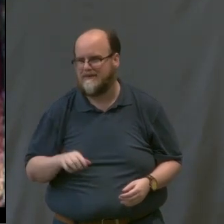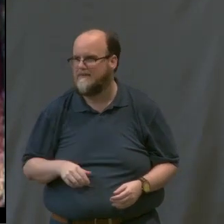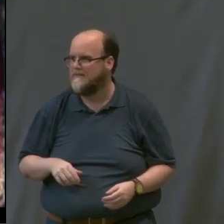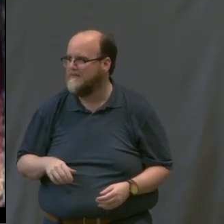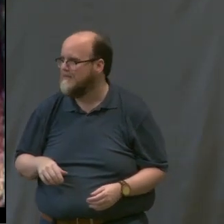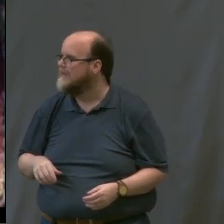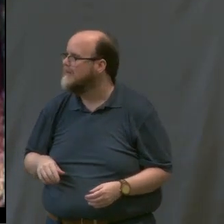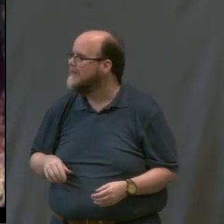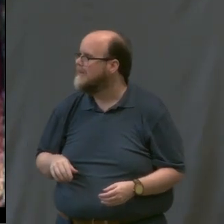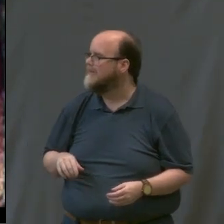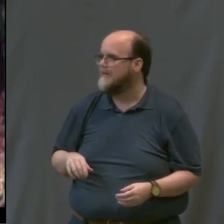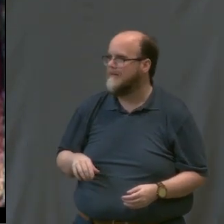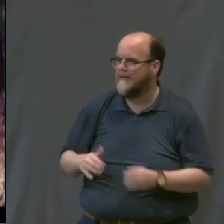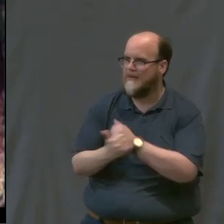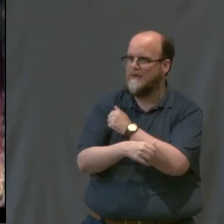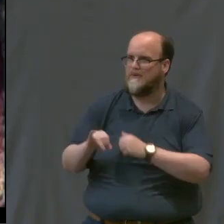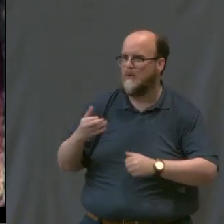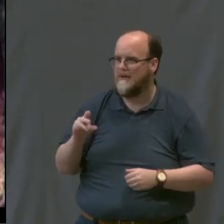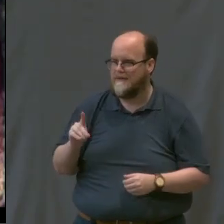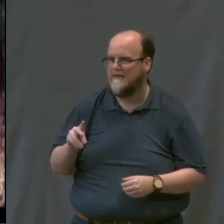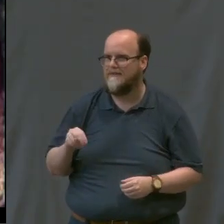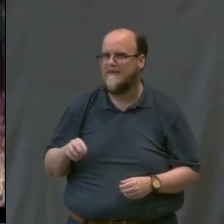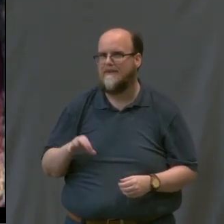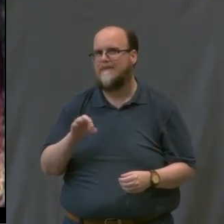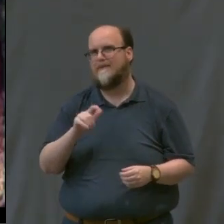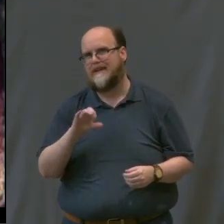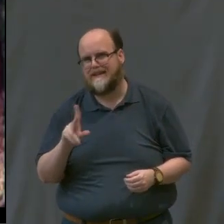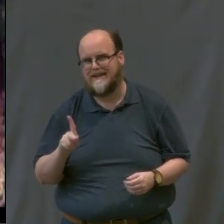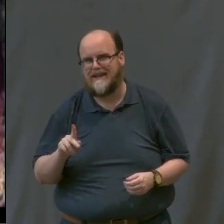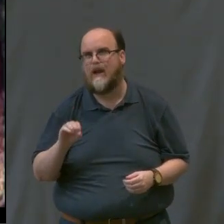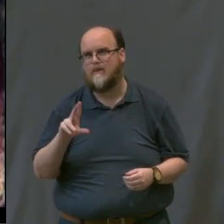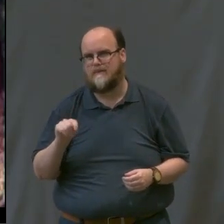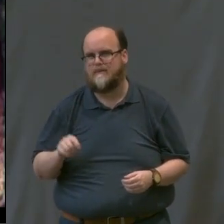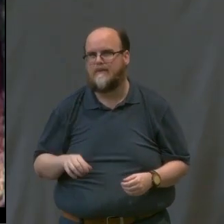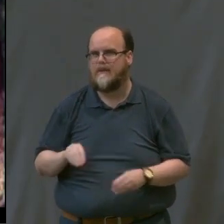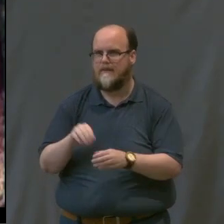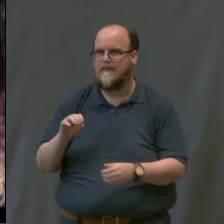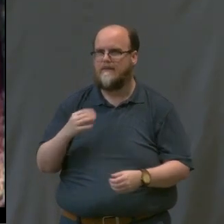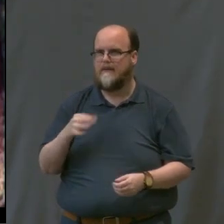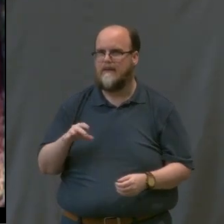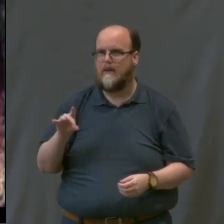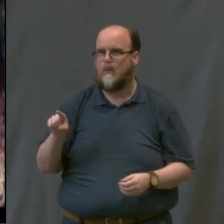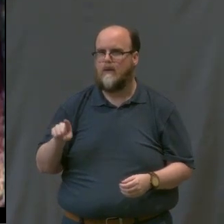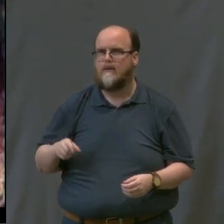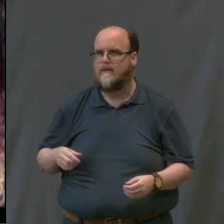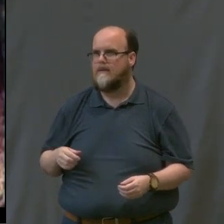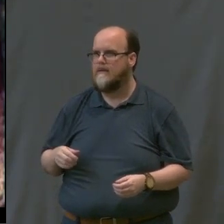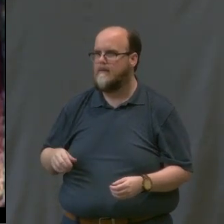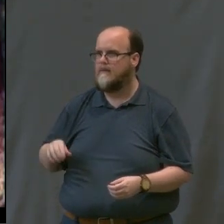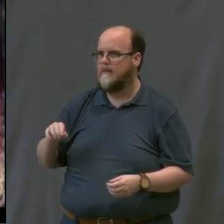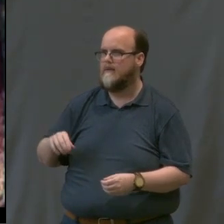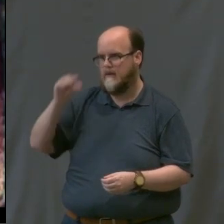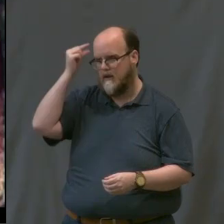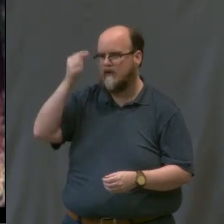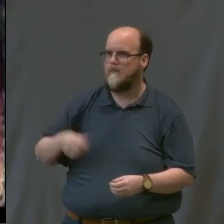Jordan government freaked out. That's interesting. In 1981, the Jordan government shut down all archaeological digs